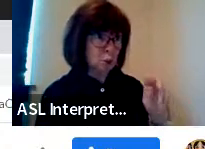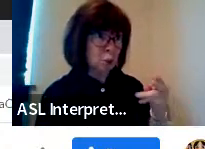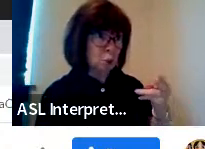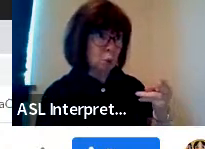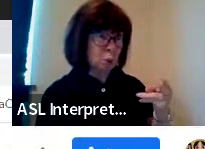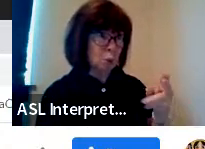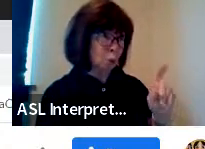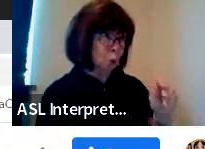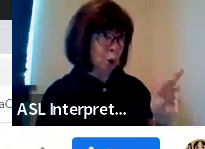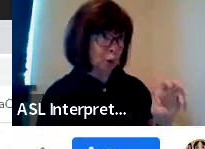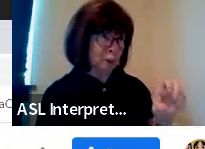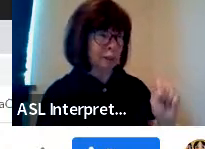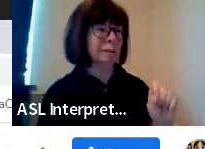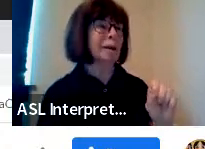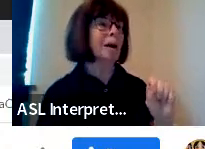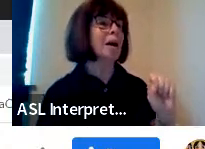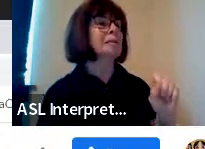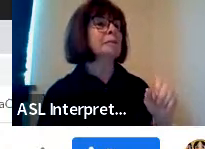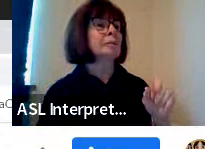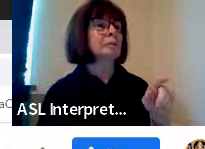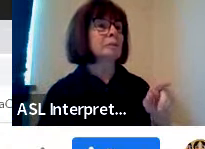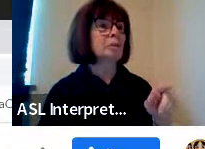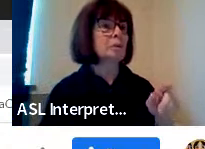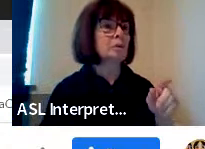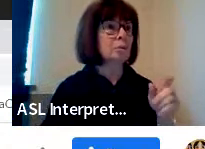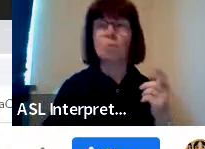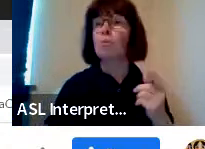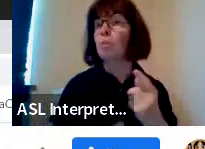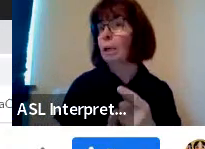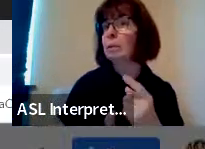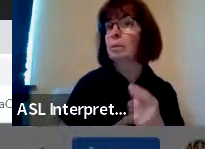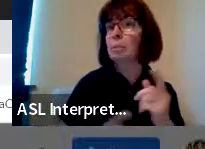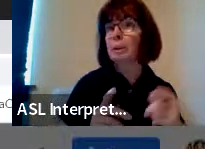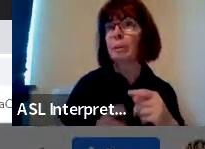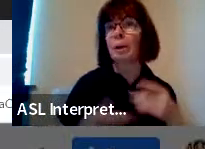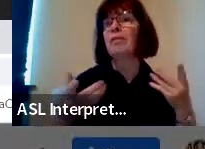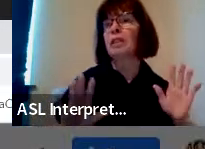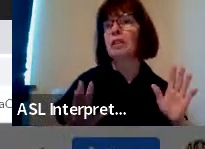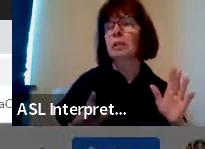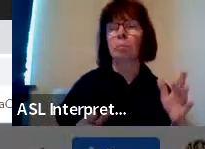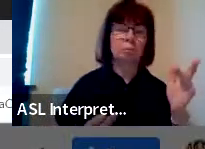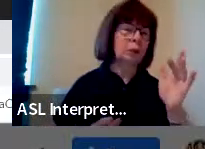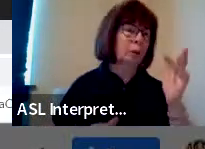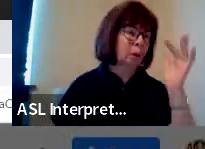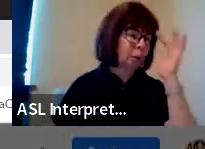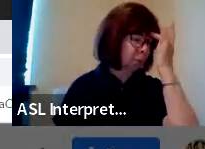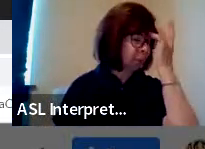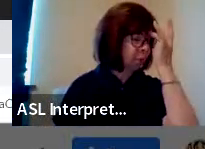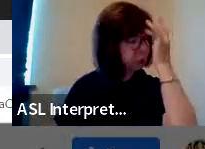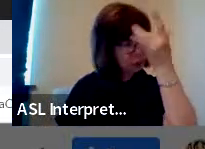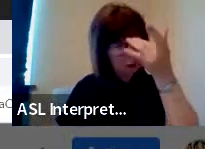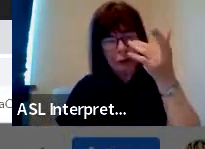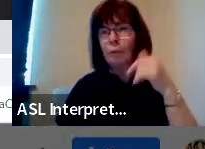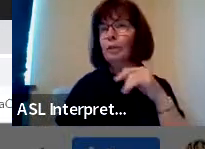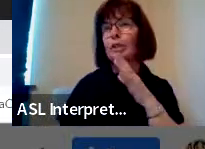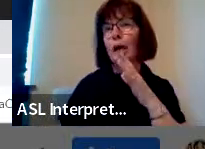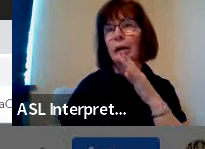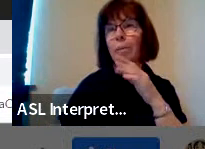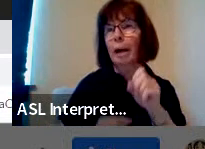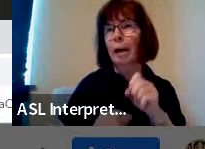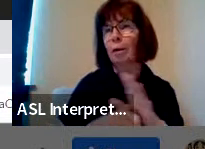go out and get tested? They don't care. They're people are done. They're sick of COVID. And when you're talking about COVID, they're kind of yeah,